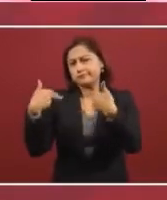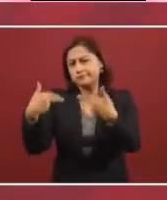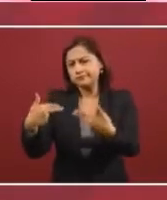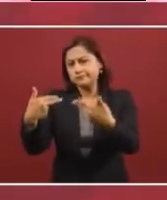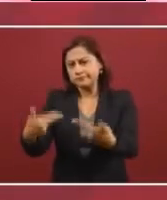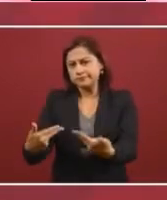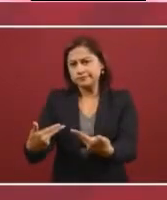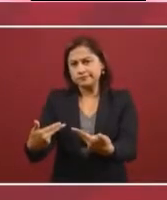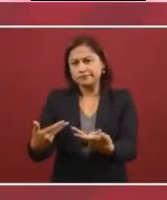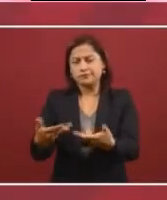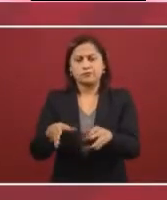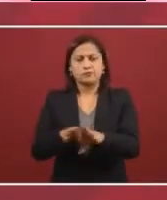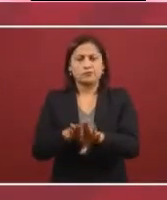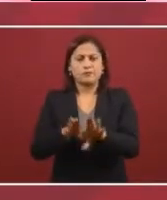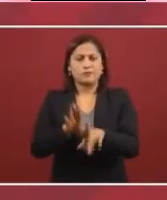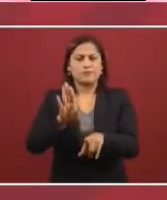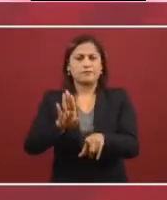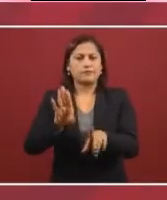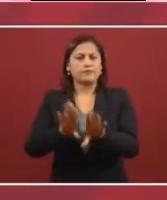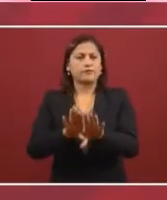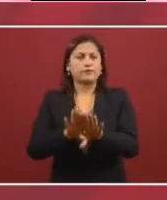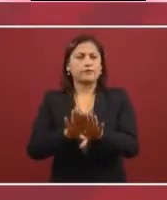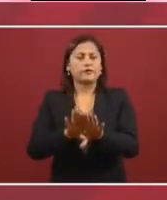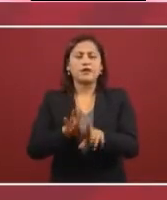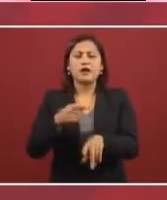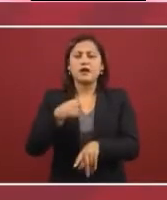Of the strong man.